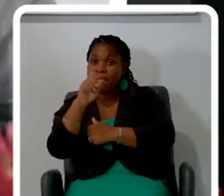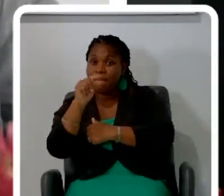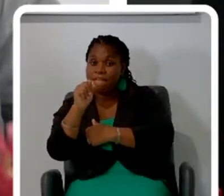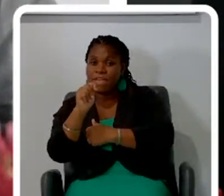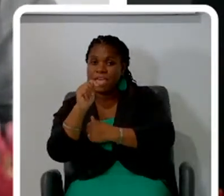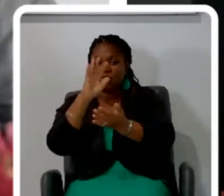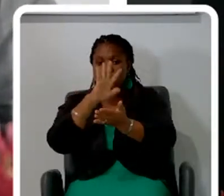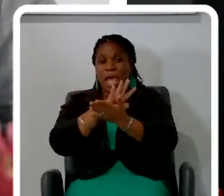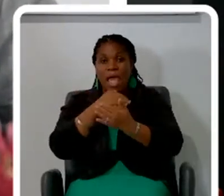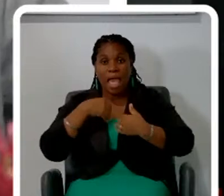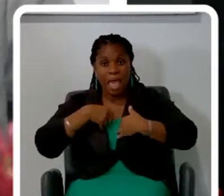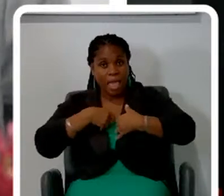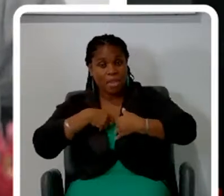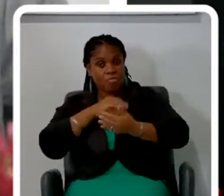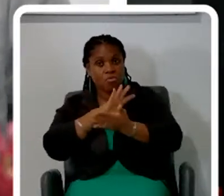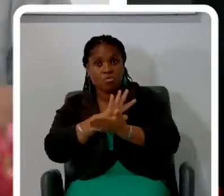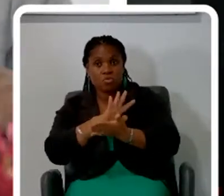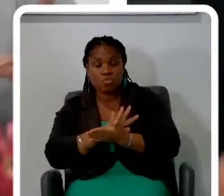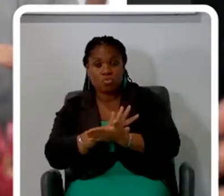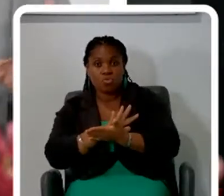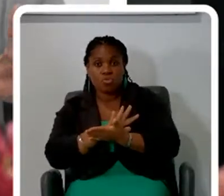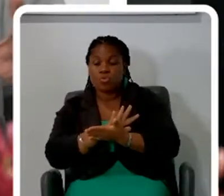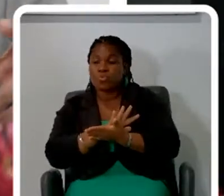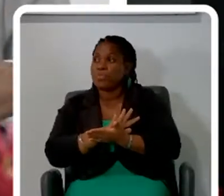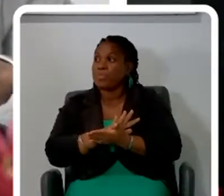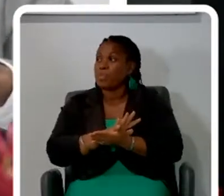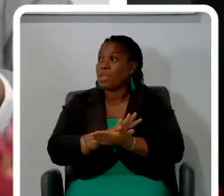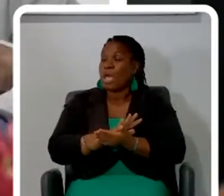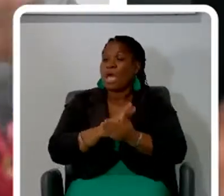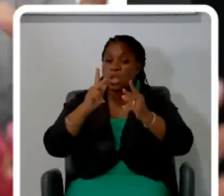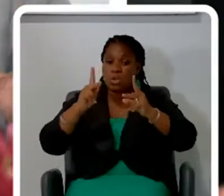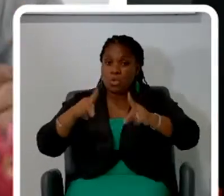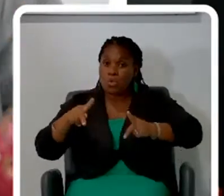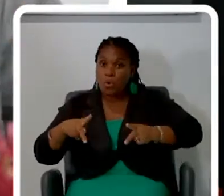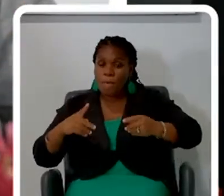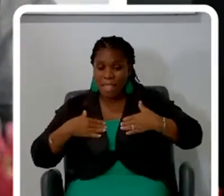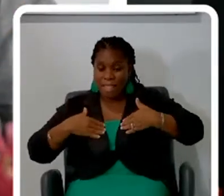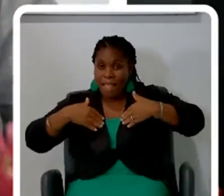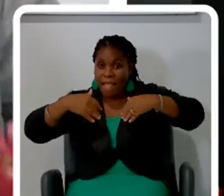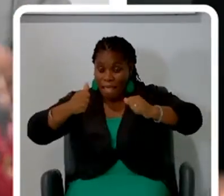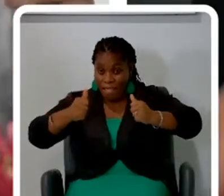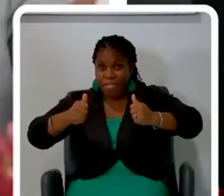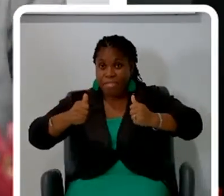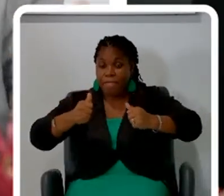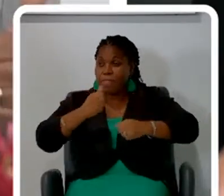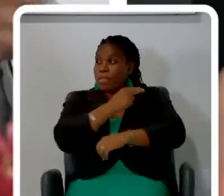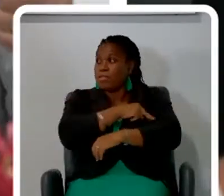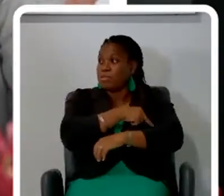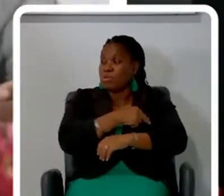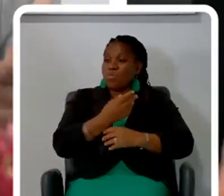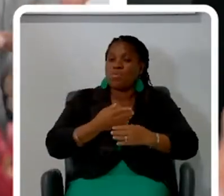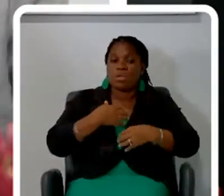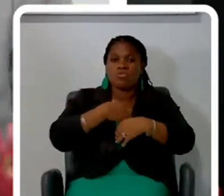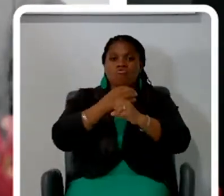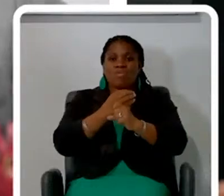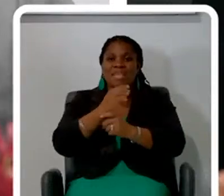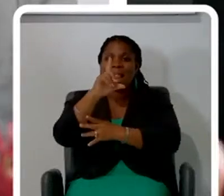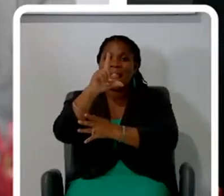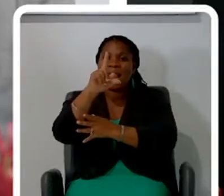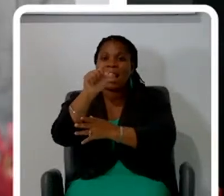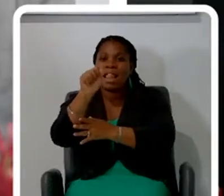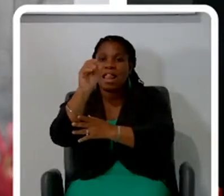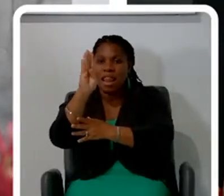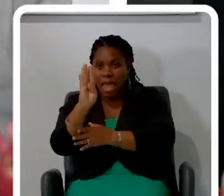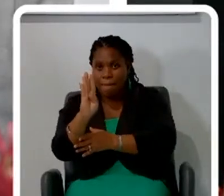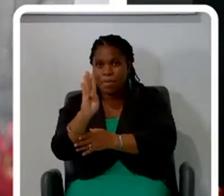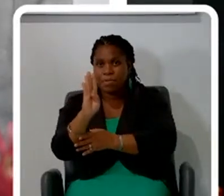human health in the hospital. We are going to build a lab that brings everybody together, from the animal side, the plant side, the environmental